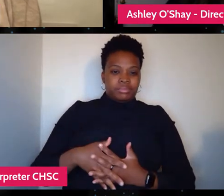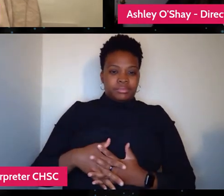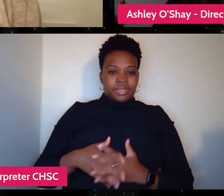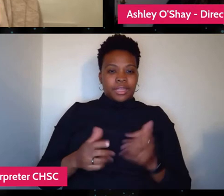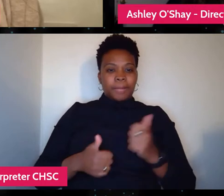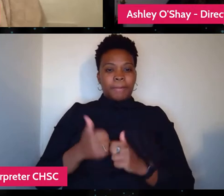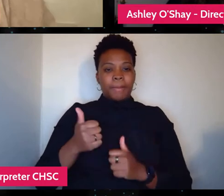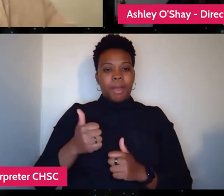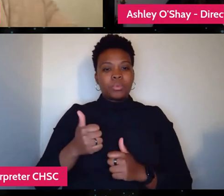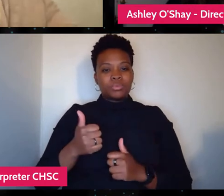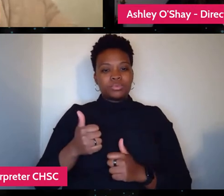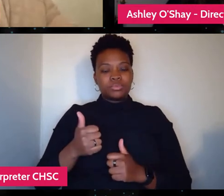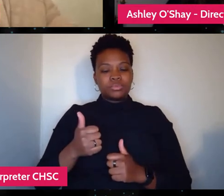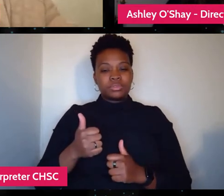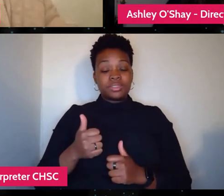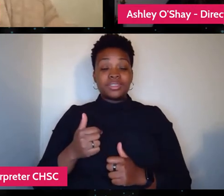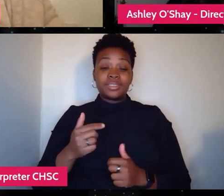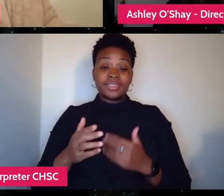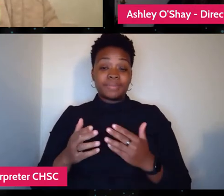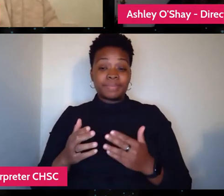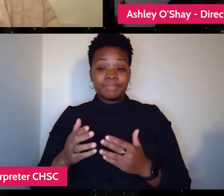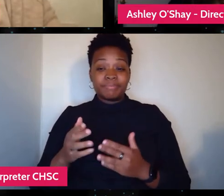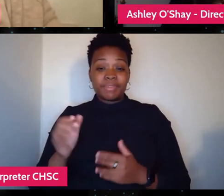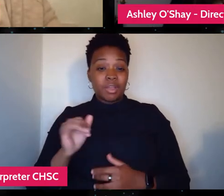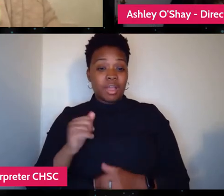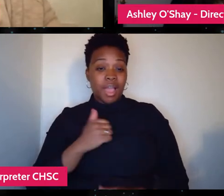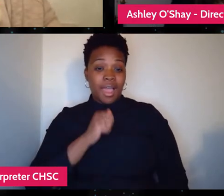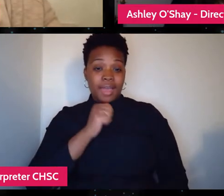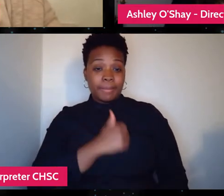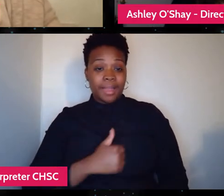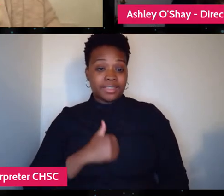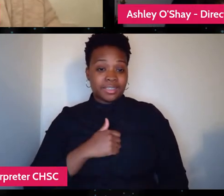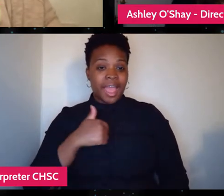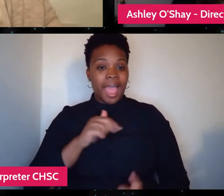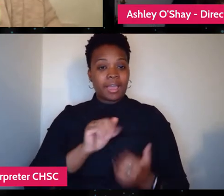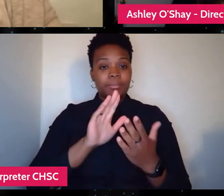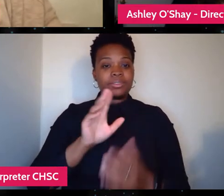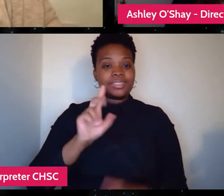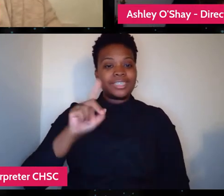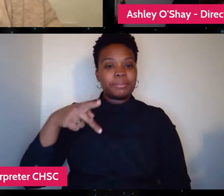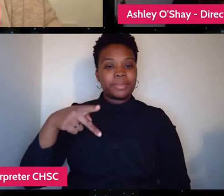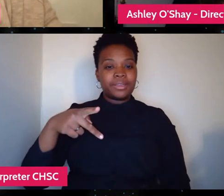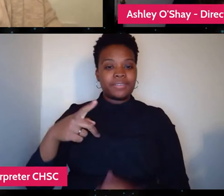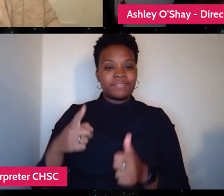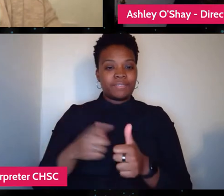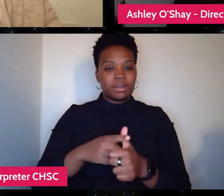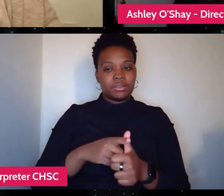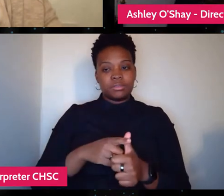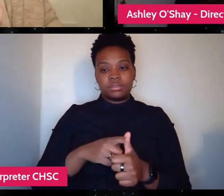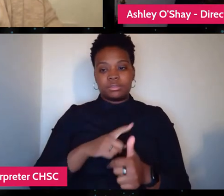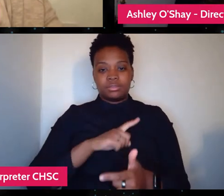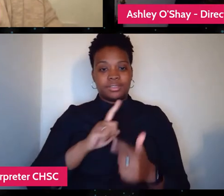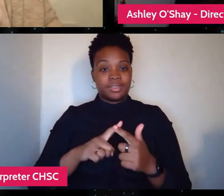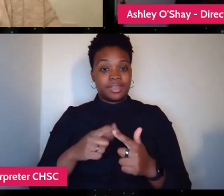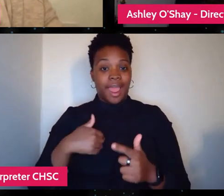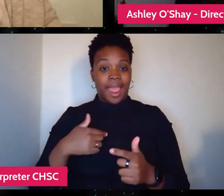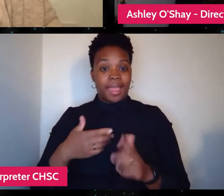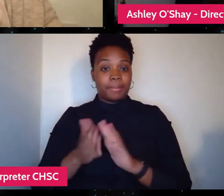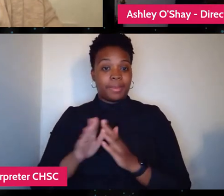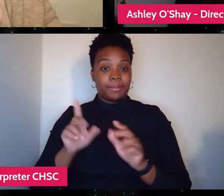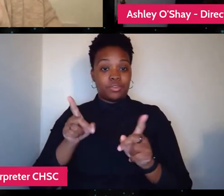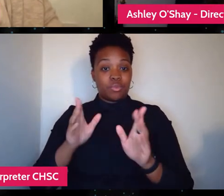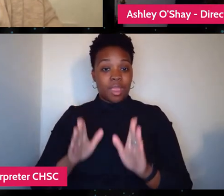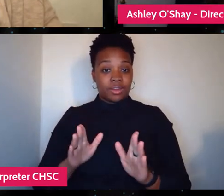didn't really, like, even with Unapologetic, I was approaching it as a DP first, and then I ended up directing it because I felt